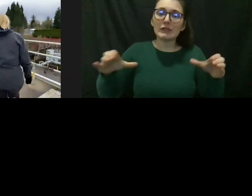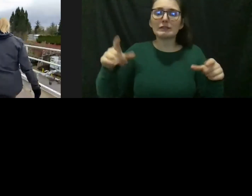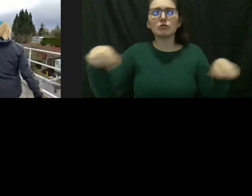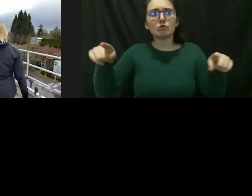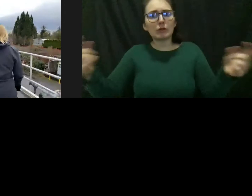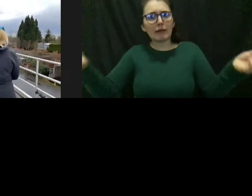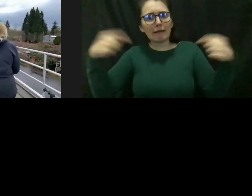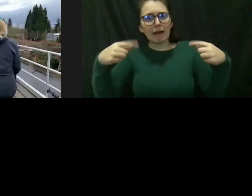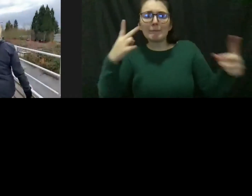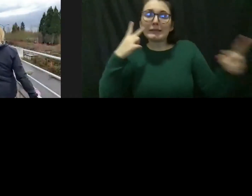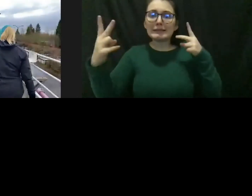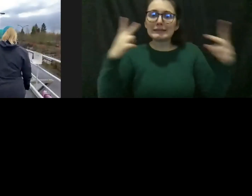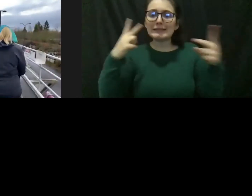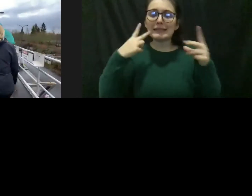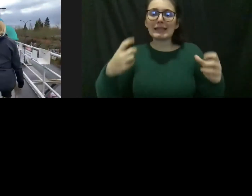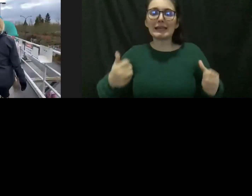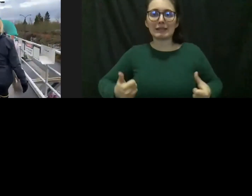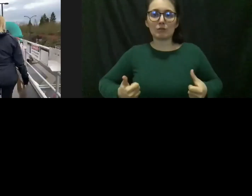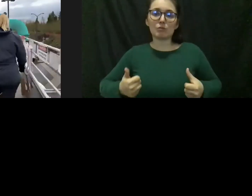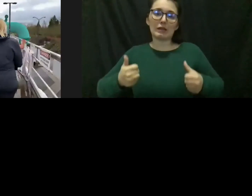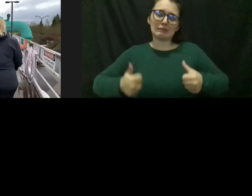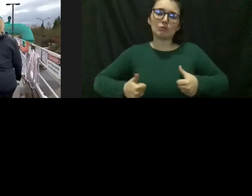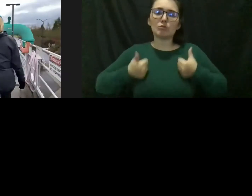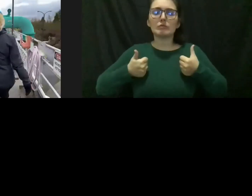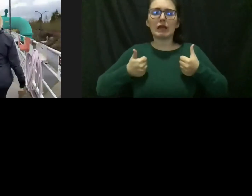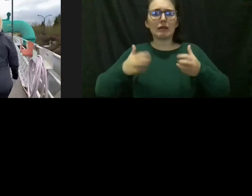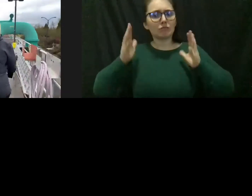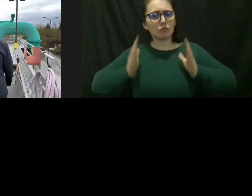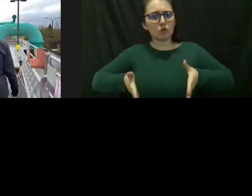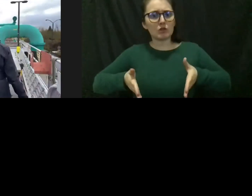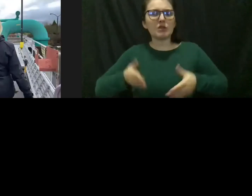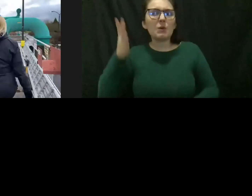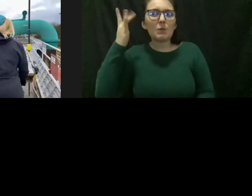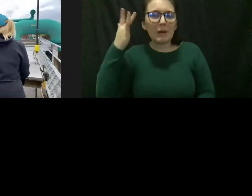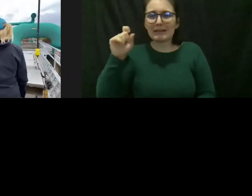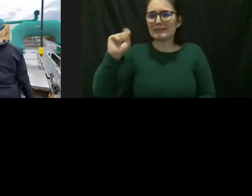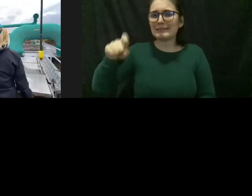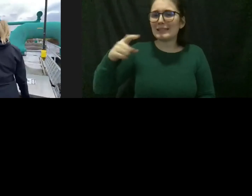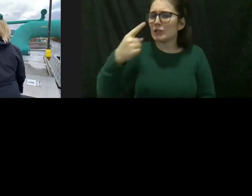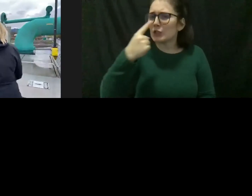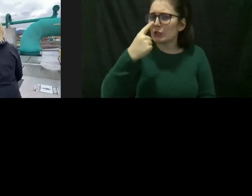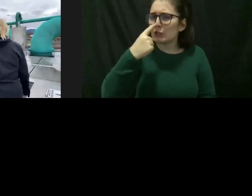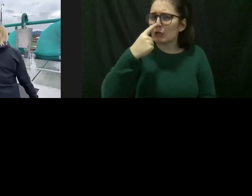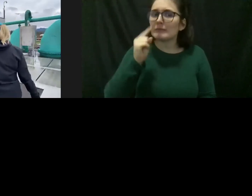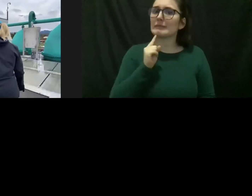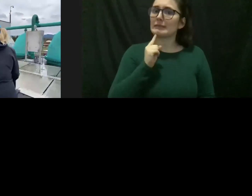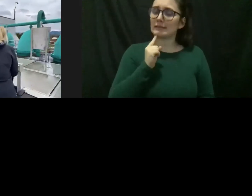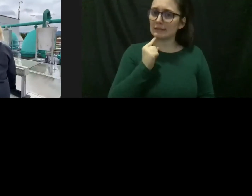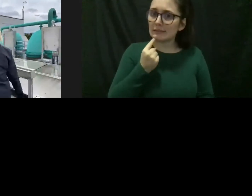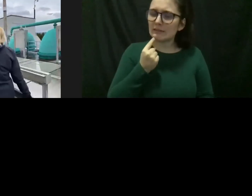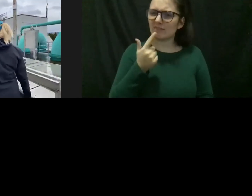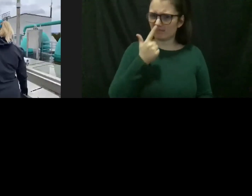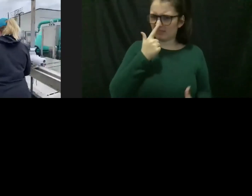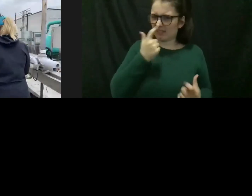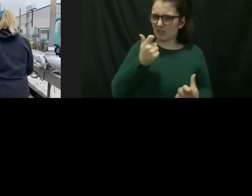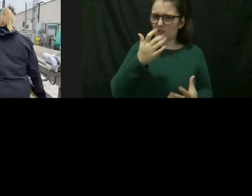see this in action because you really need your nose to be here as well. There's some seriously interesting